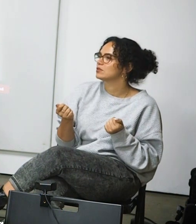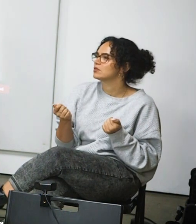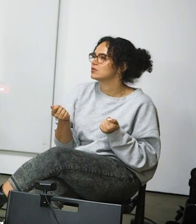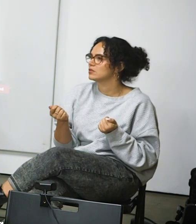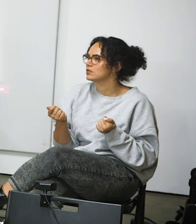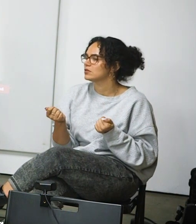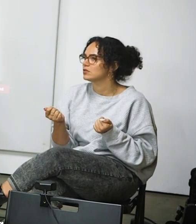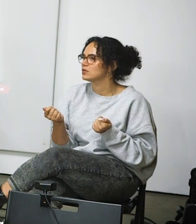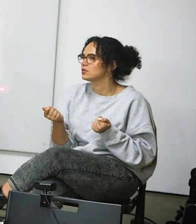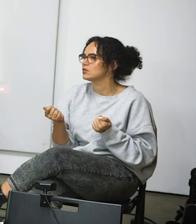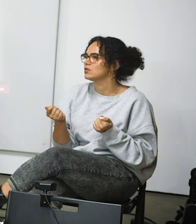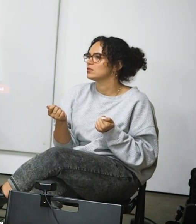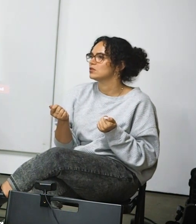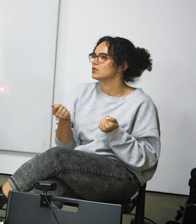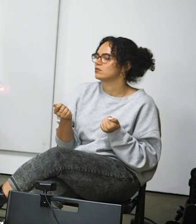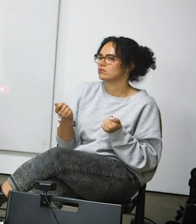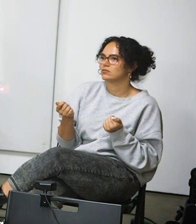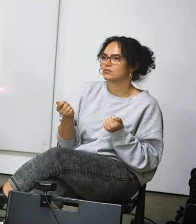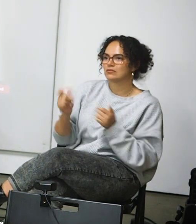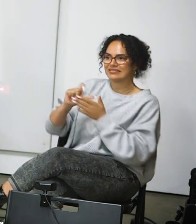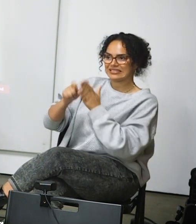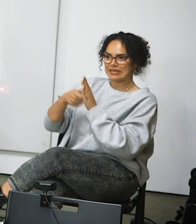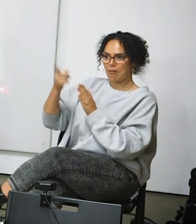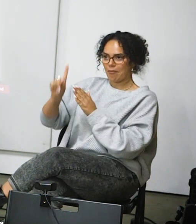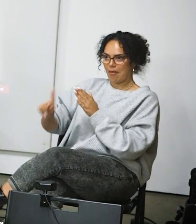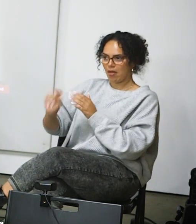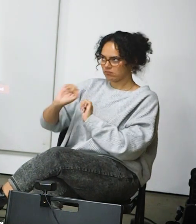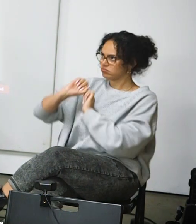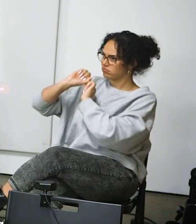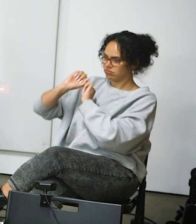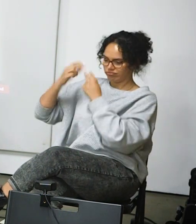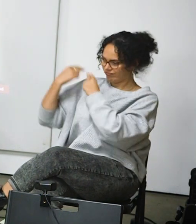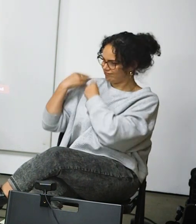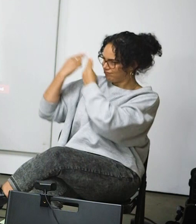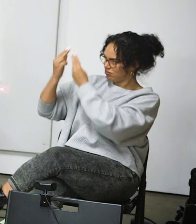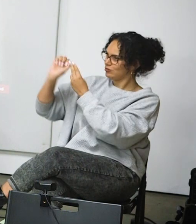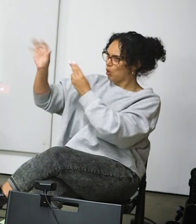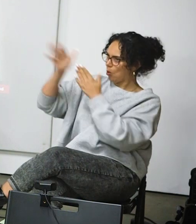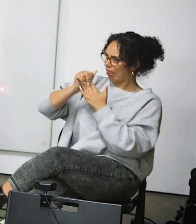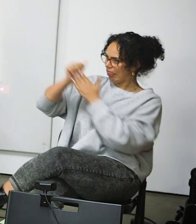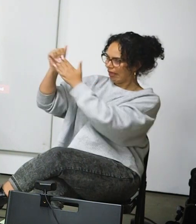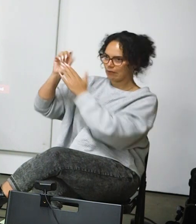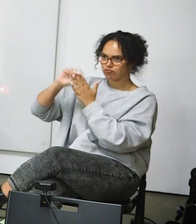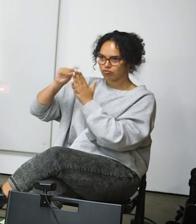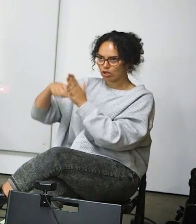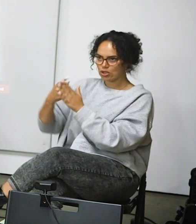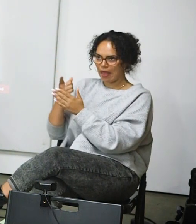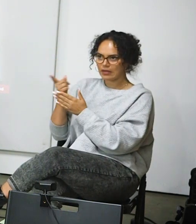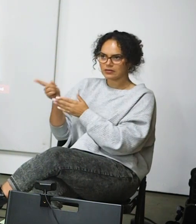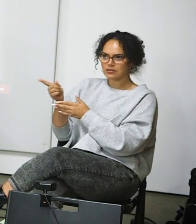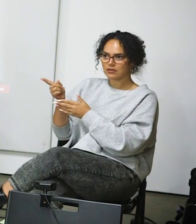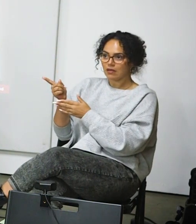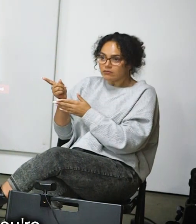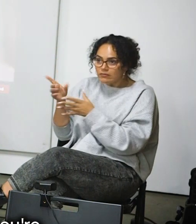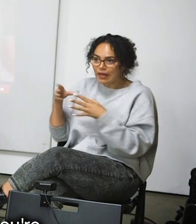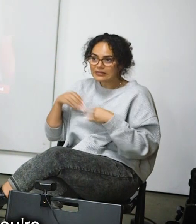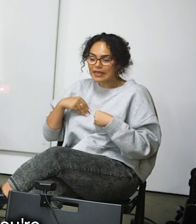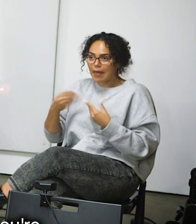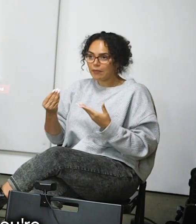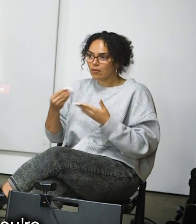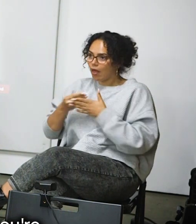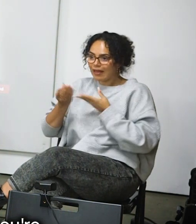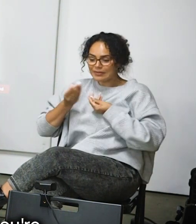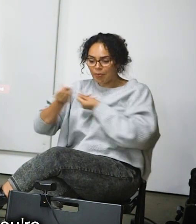disabled people to lead on projects and accept that it might not work out as well. Like I